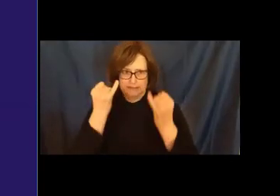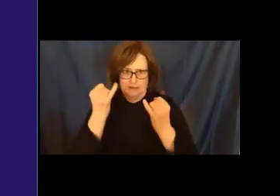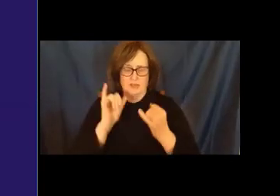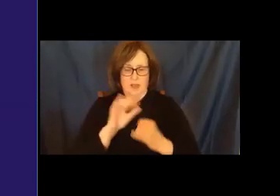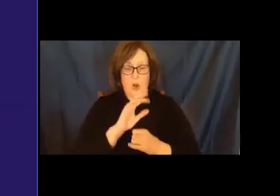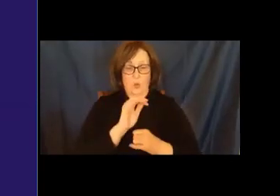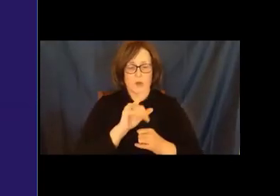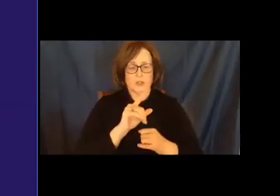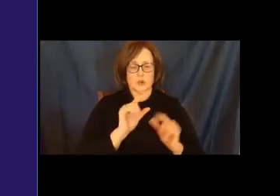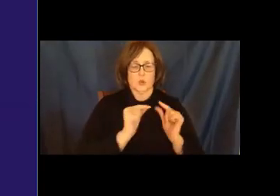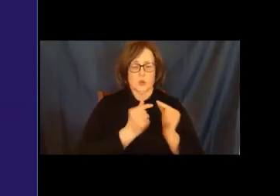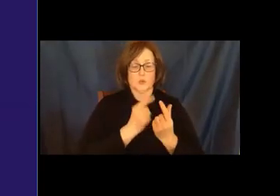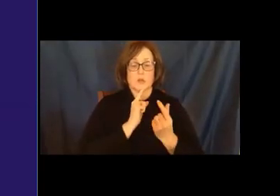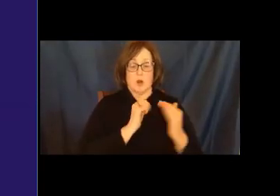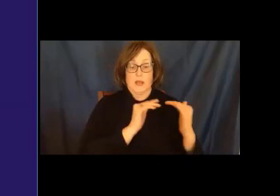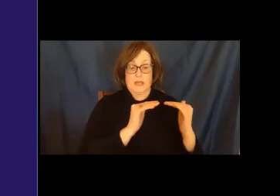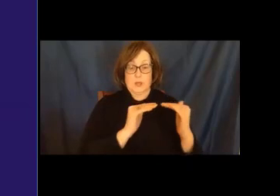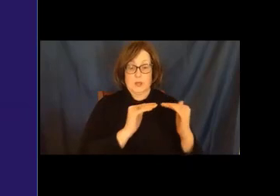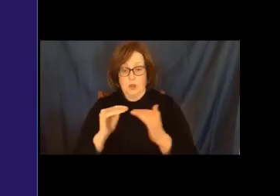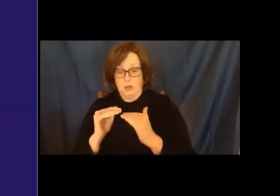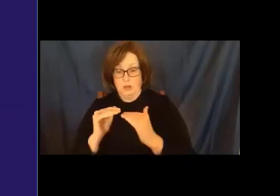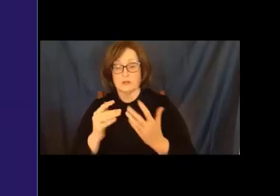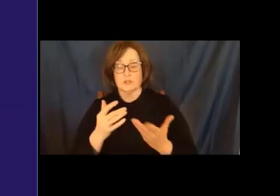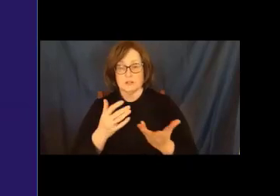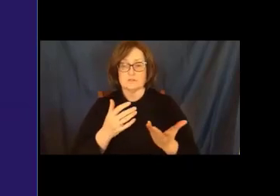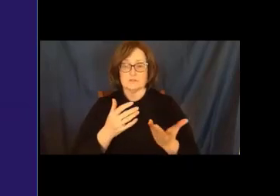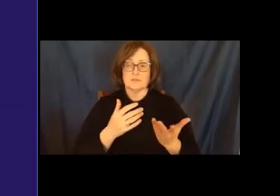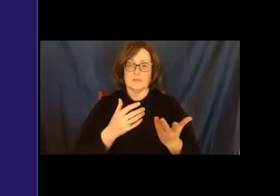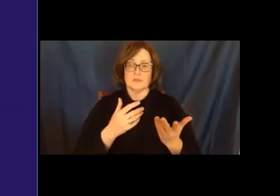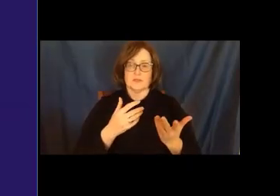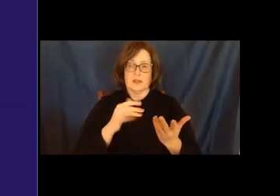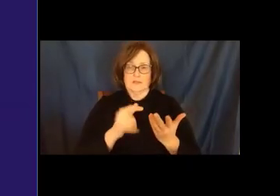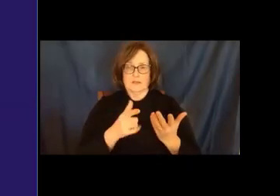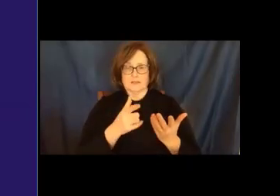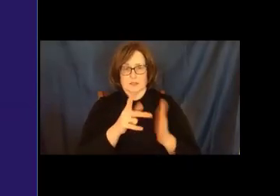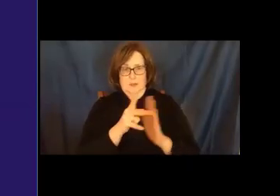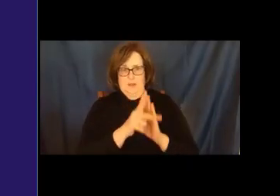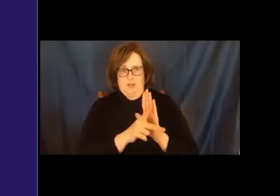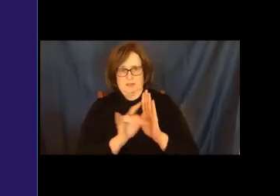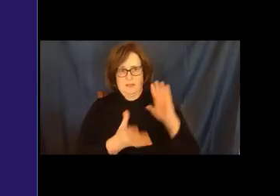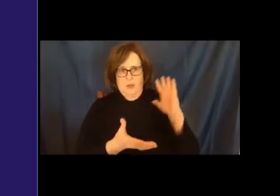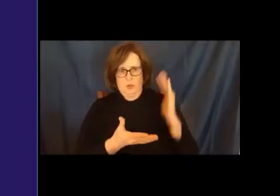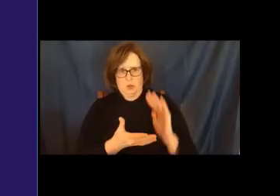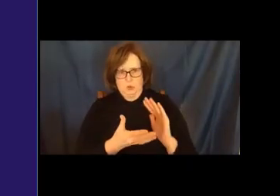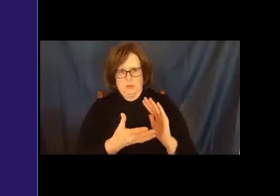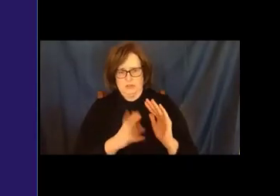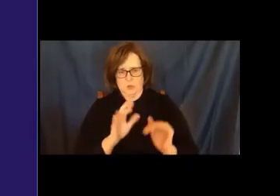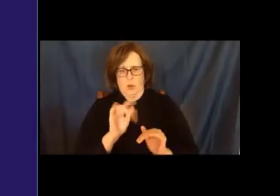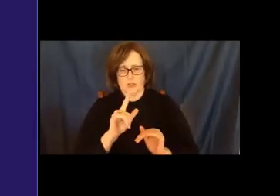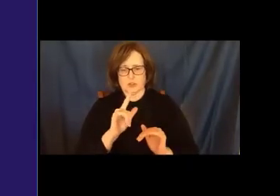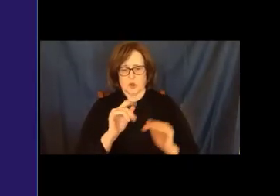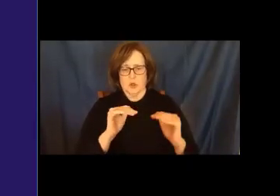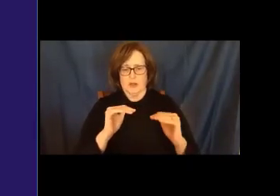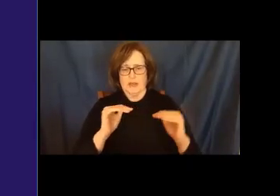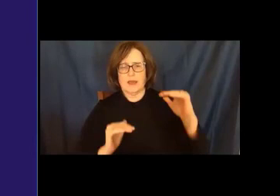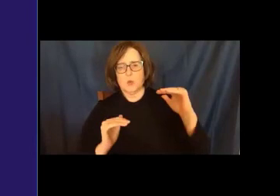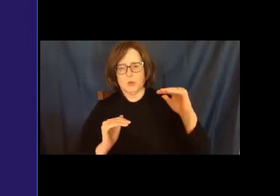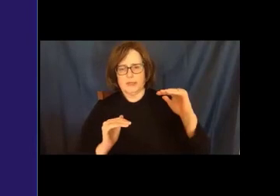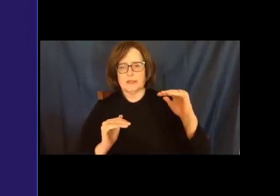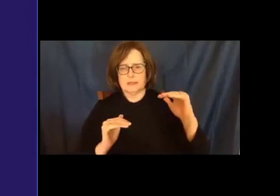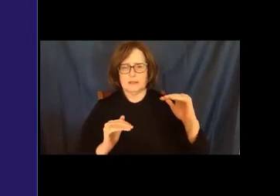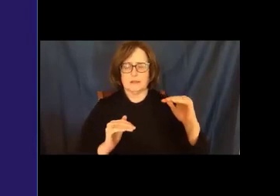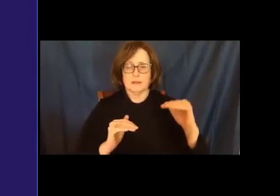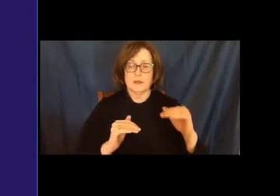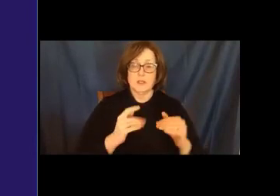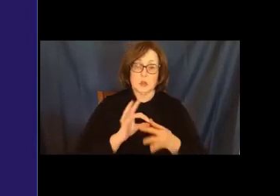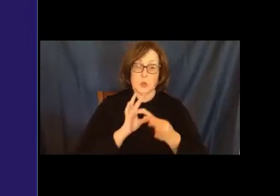needs developing and is supporting policy that reduces racial inequity. So an anti-racist in publishing is actively working